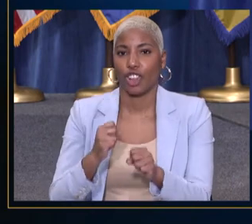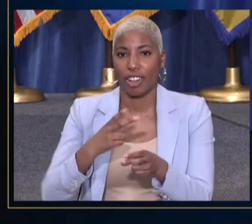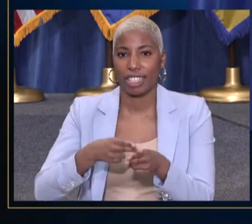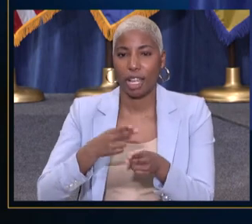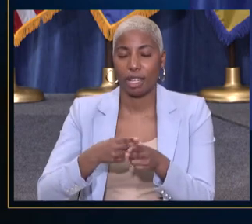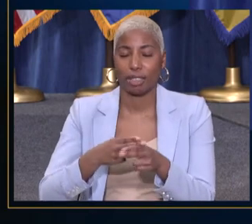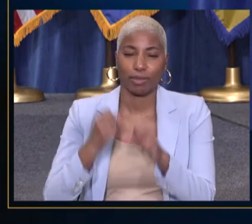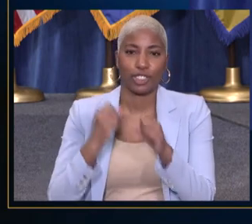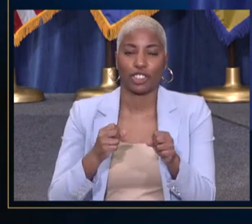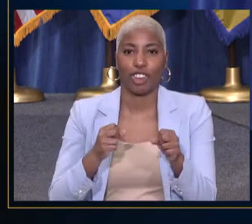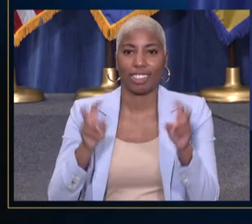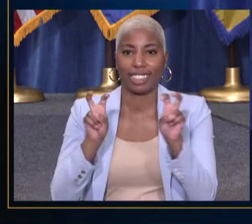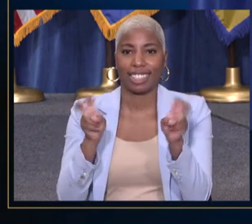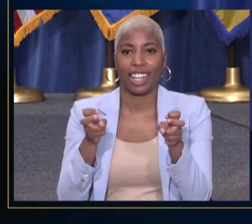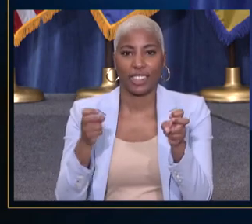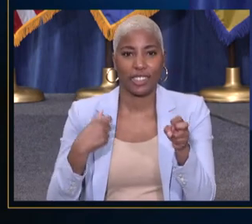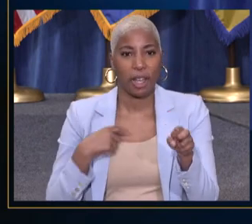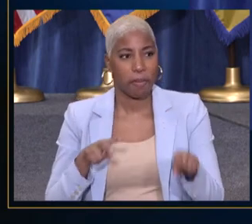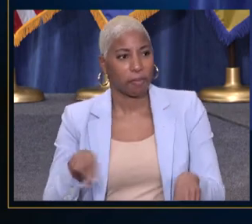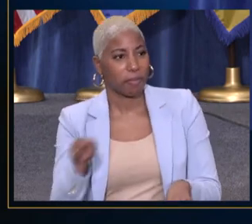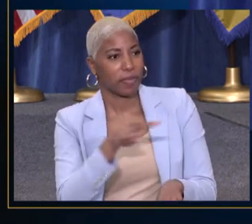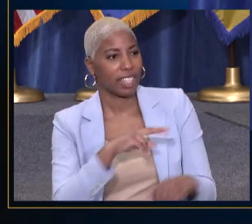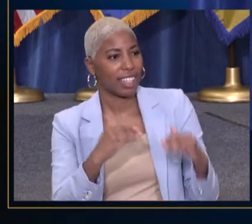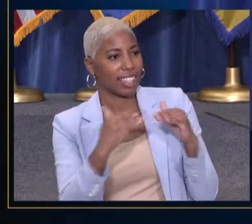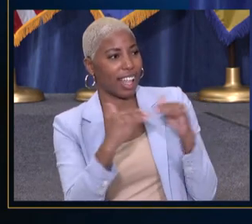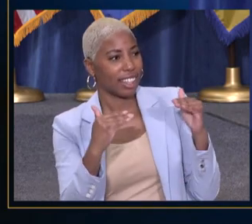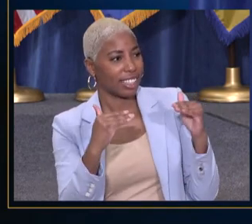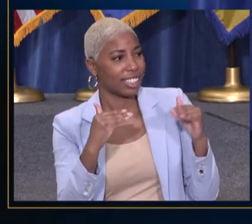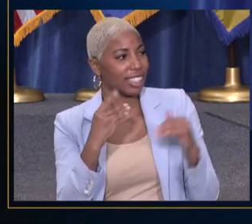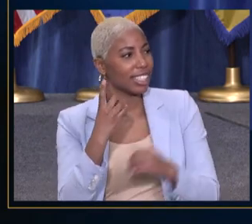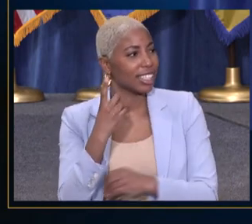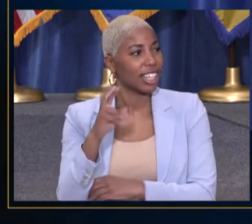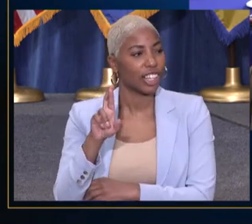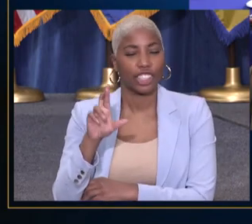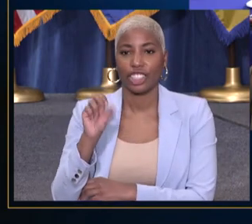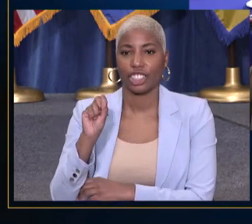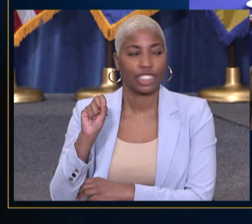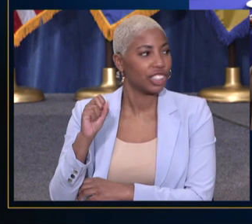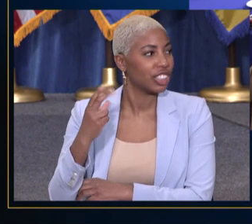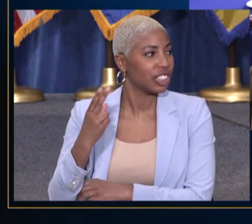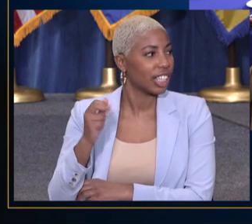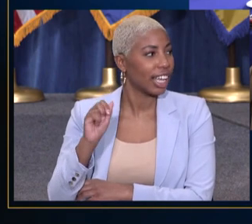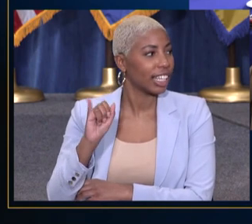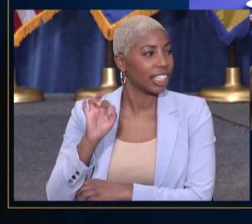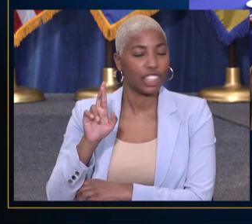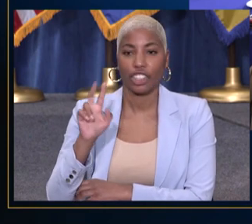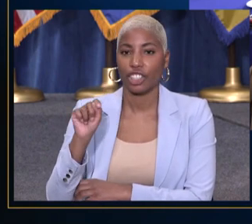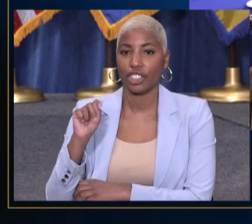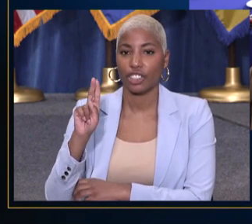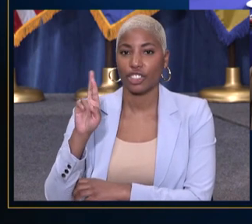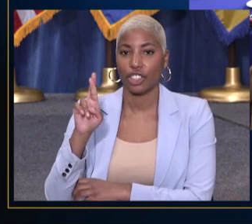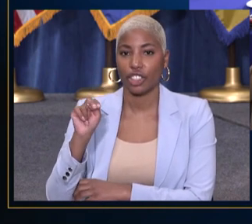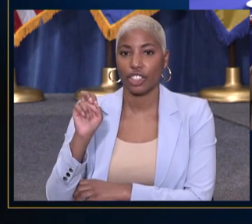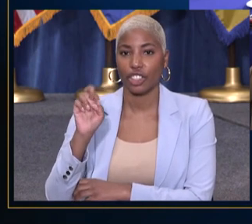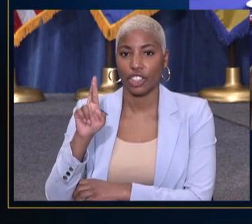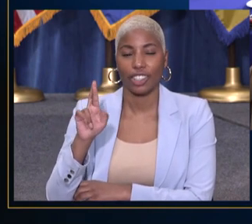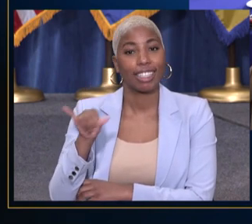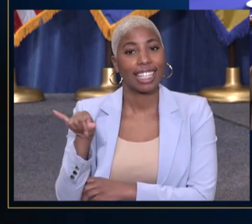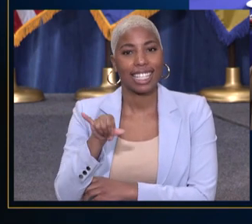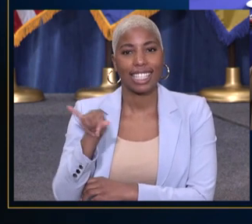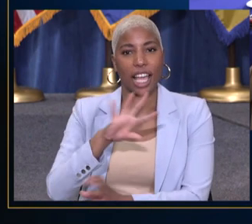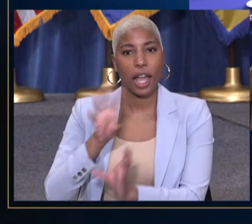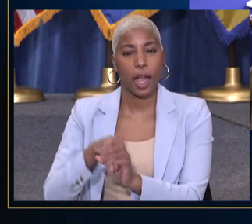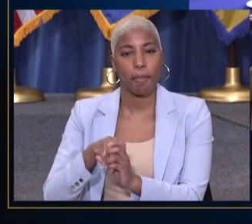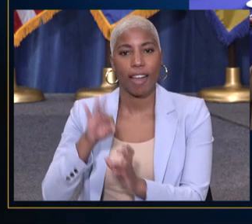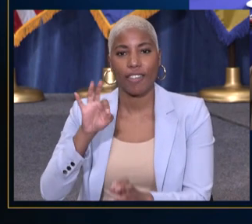strong title, and I look at my colleague, Dr. Shairi Turner, who also participated in that same fellowship, dare I